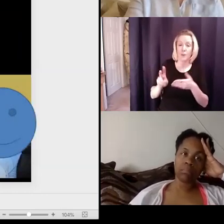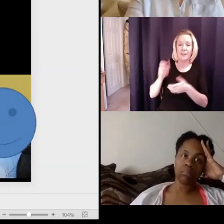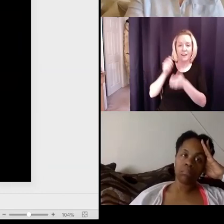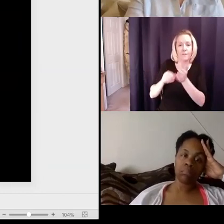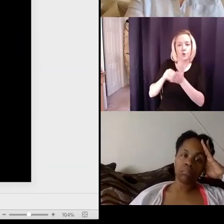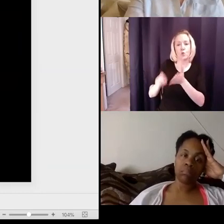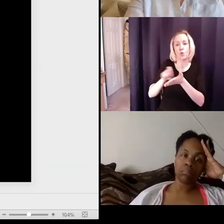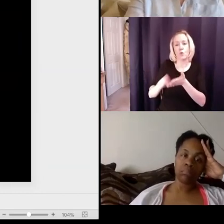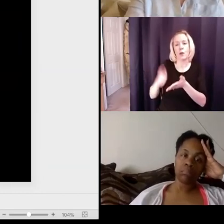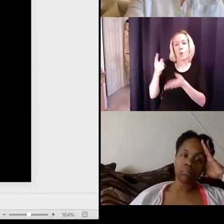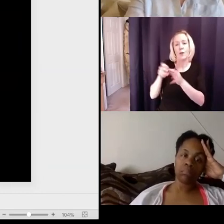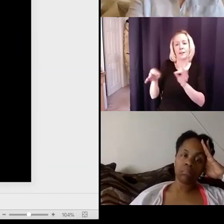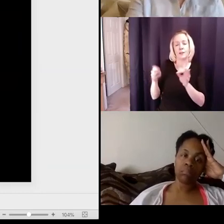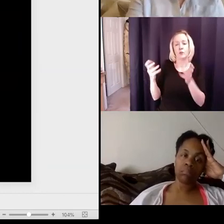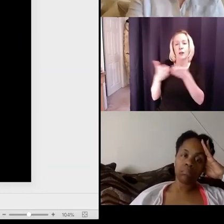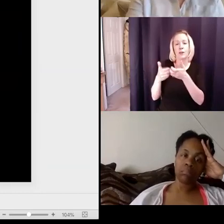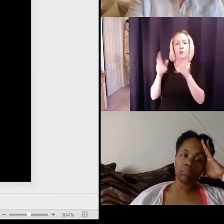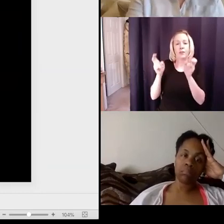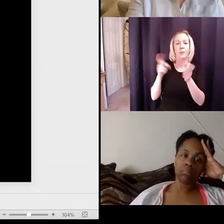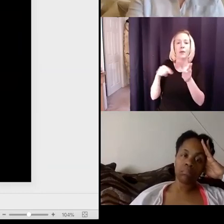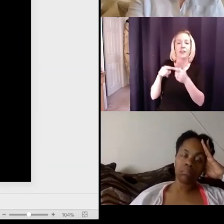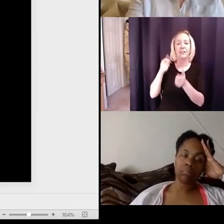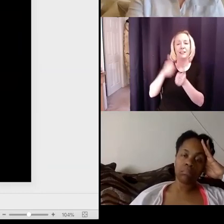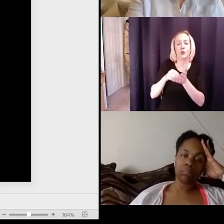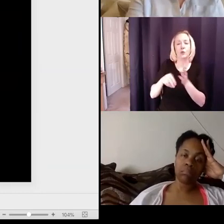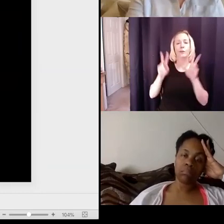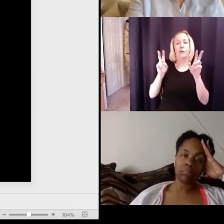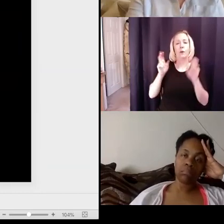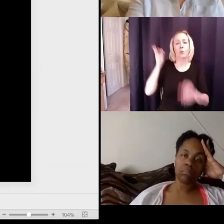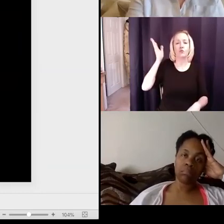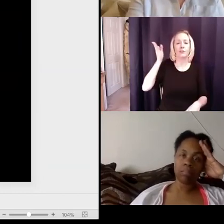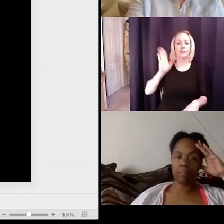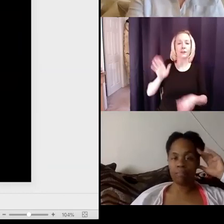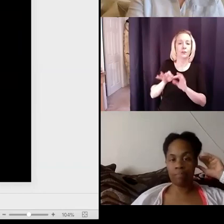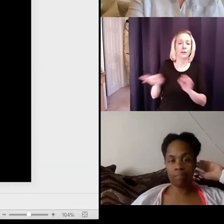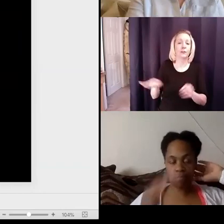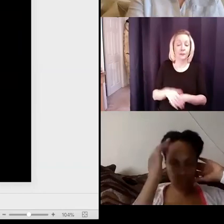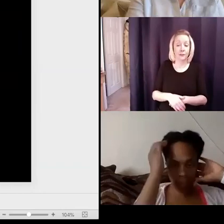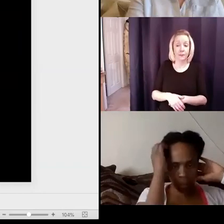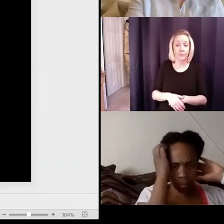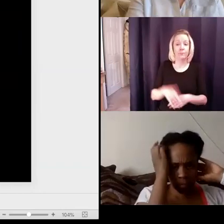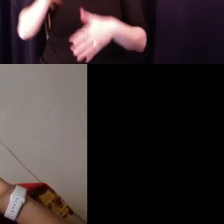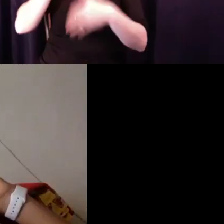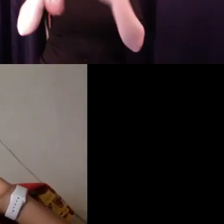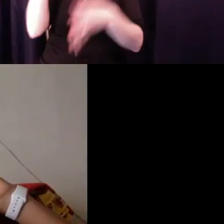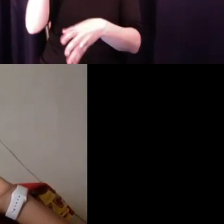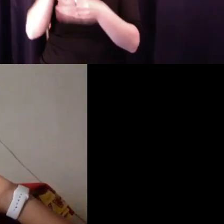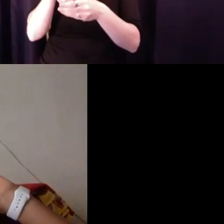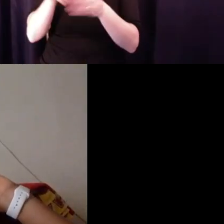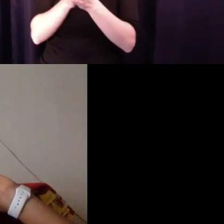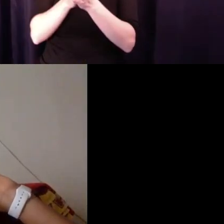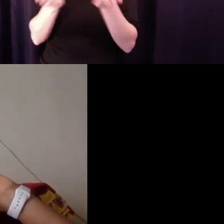their theme, and then they all present their sentence about their theme. And then all of that goes in the classroom